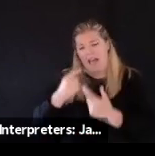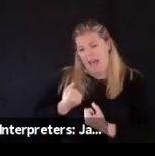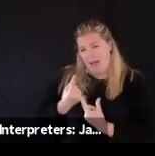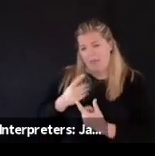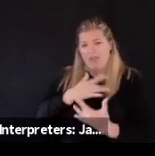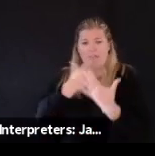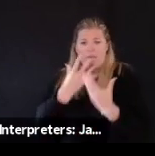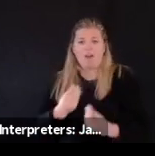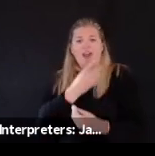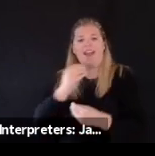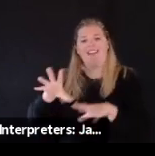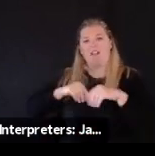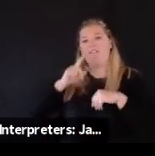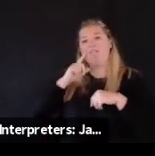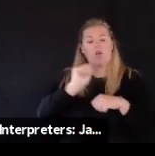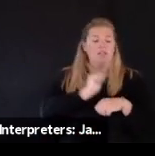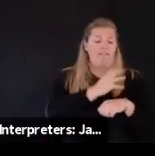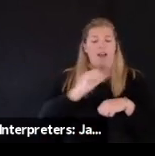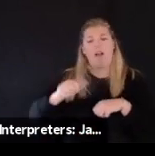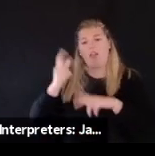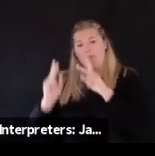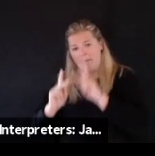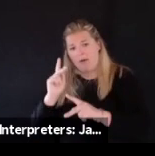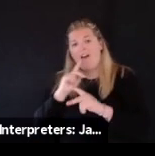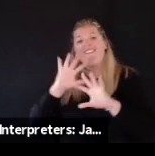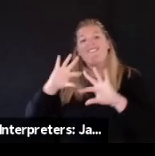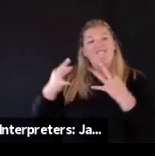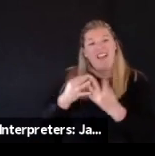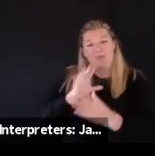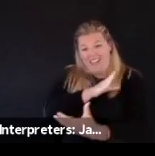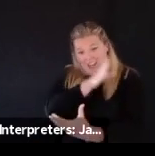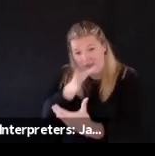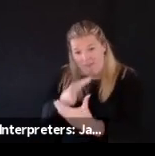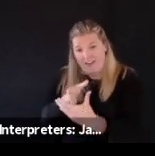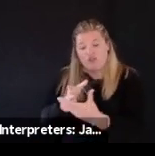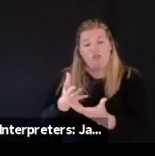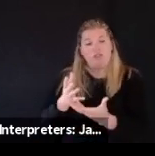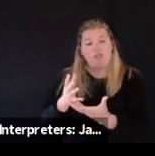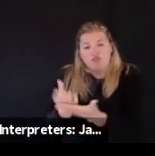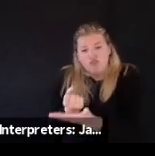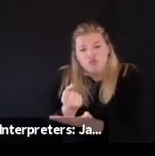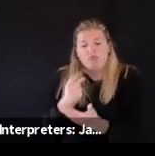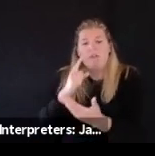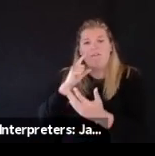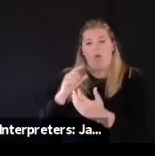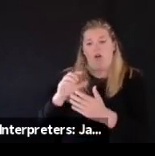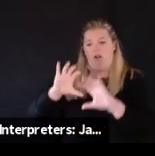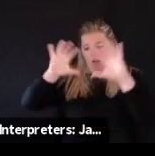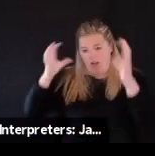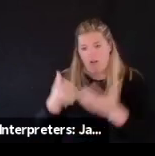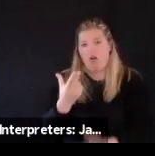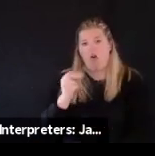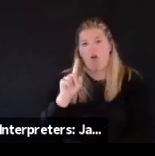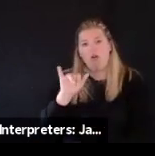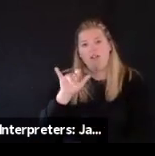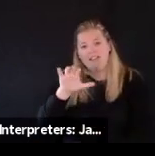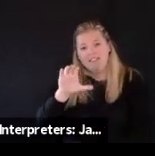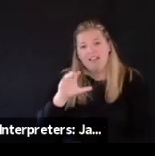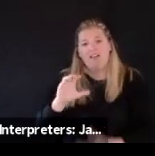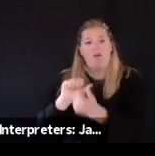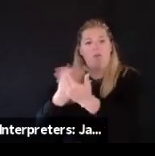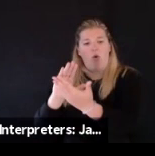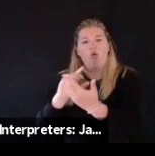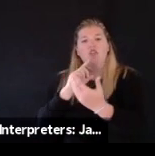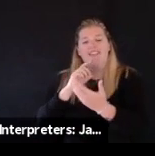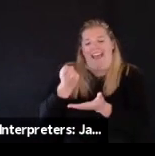others. Include family interventions for a holistic approach so that when we think about economic justice and trying to